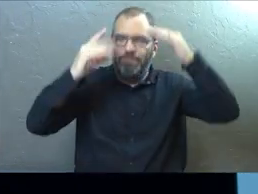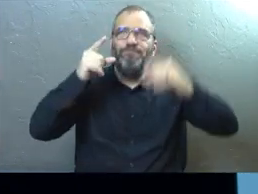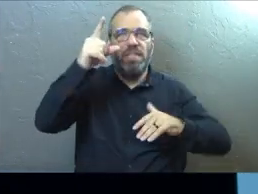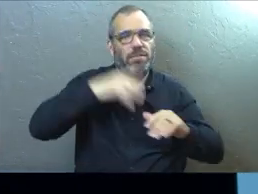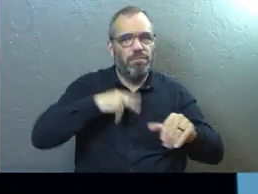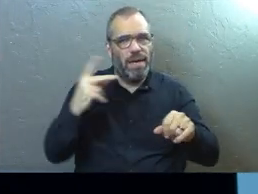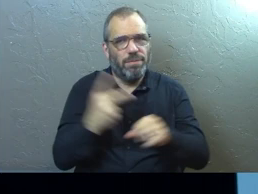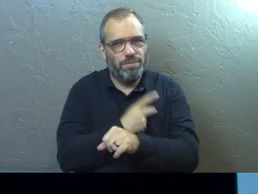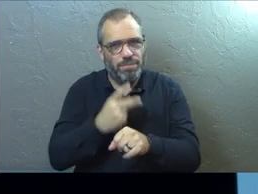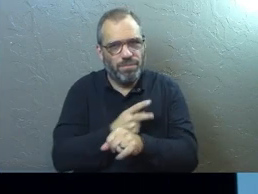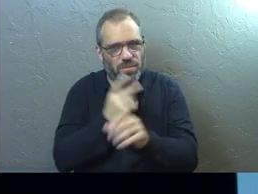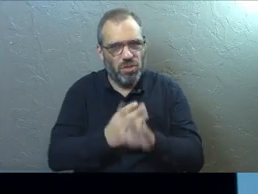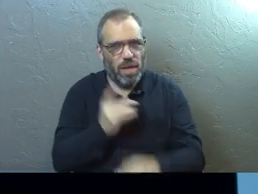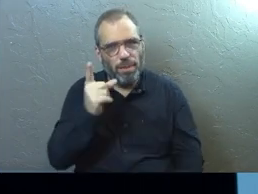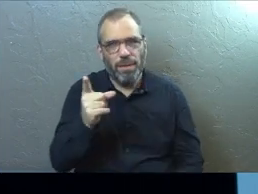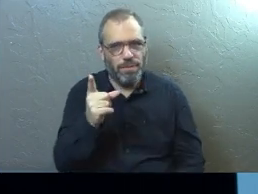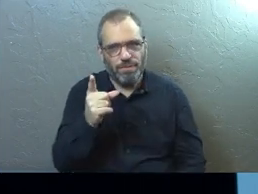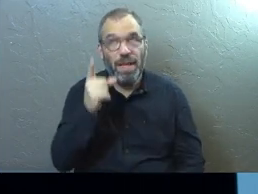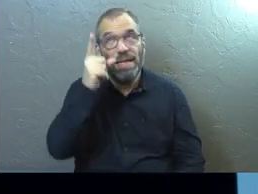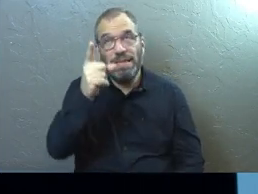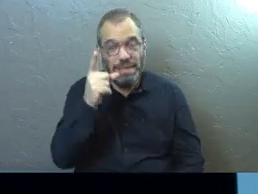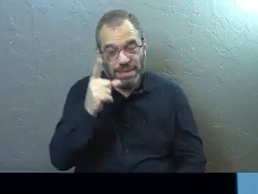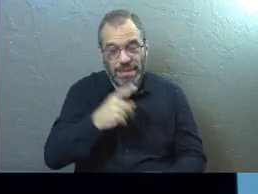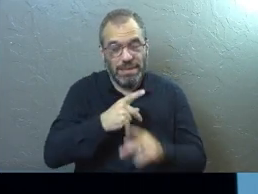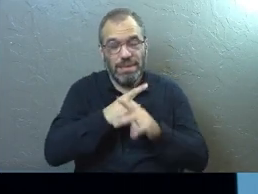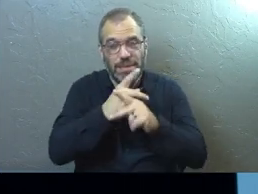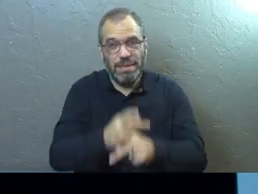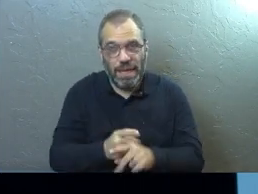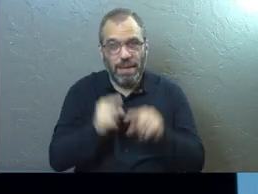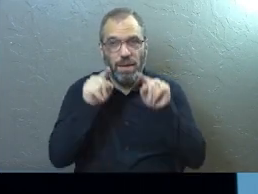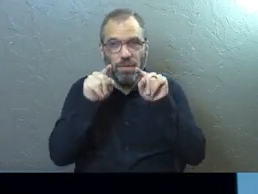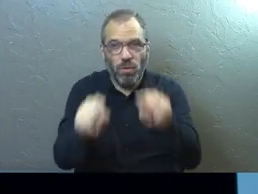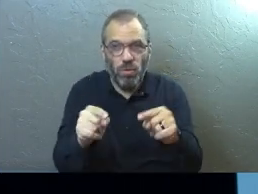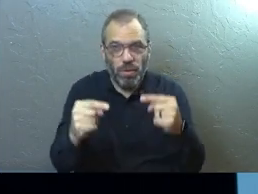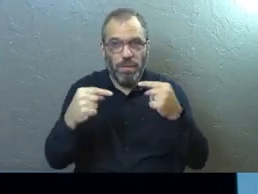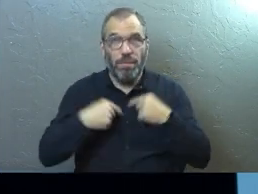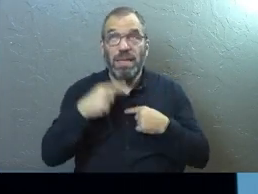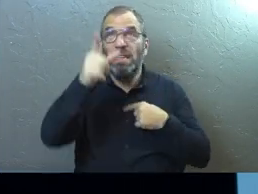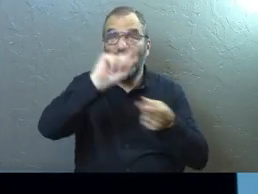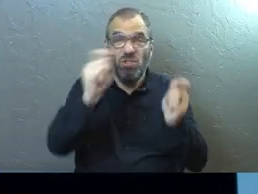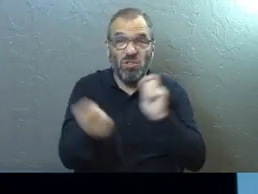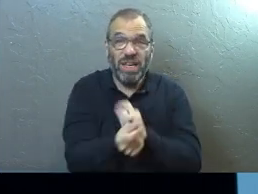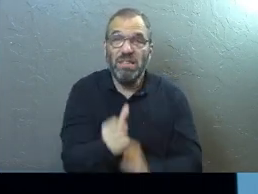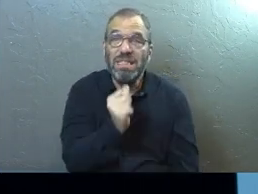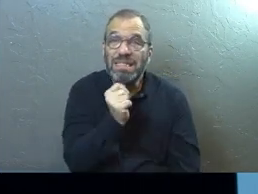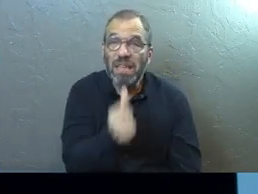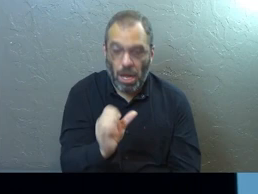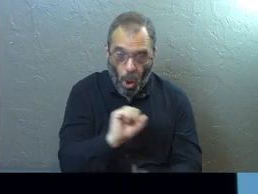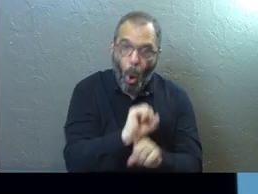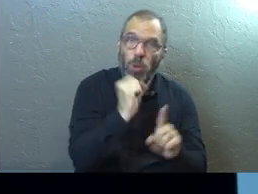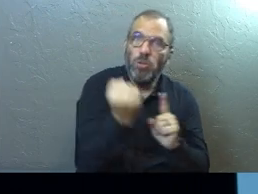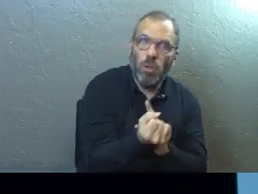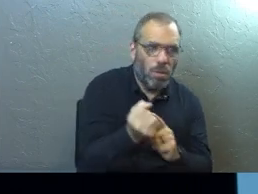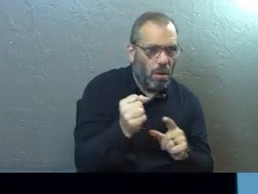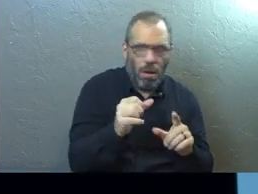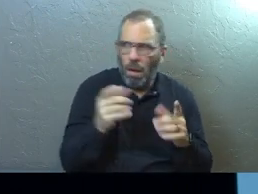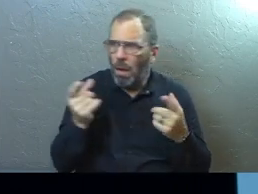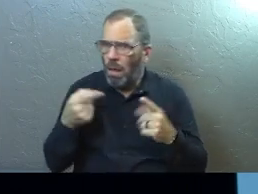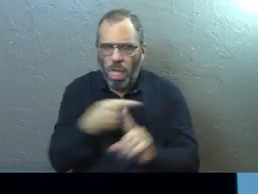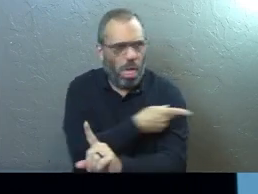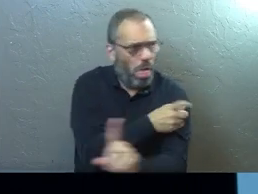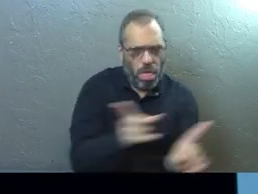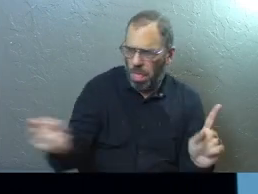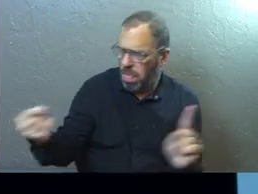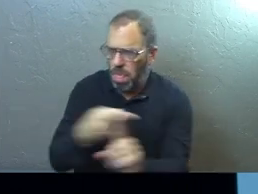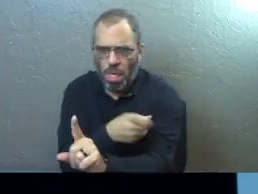my shepherd. And he's watching over me. God does not change. Our circumstances can be all over the place, but he